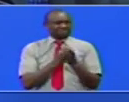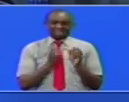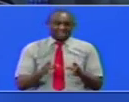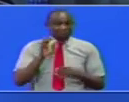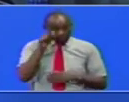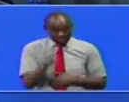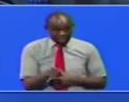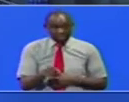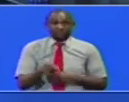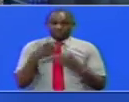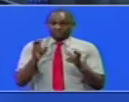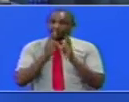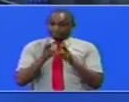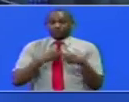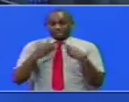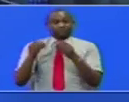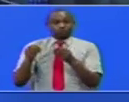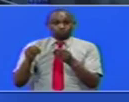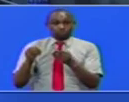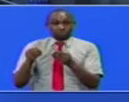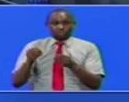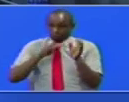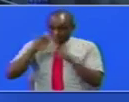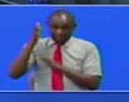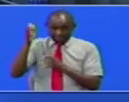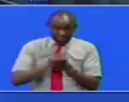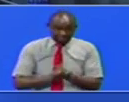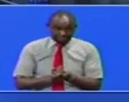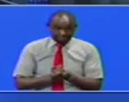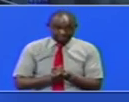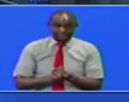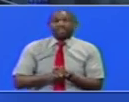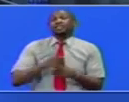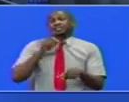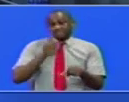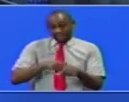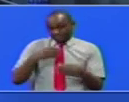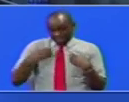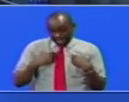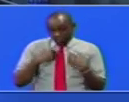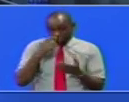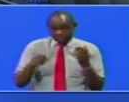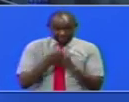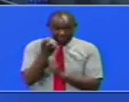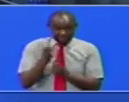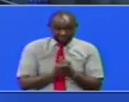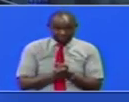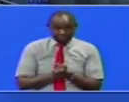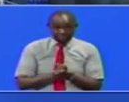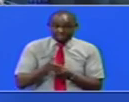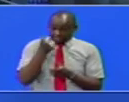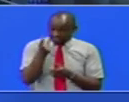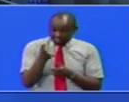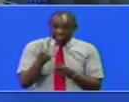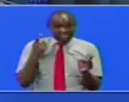will also present a similar report to the committee to Parliament. But then, given the way the charged atmosphere that was among